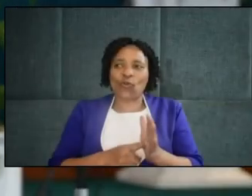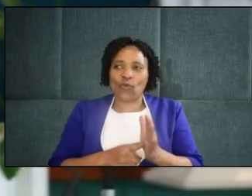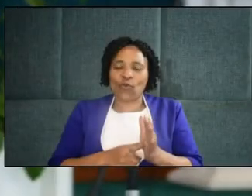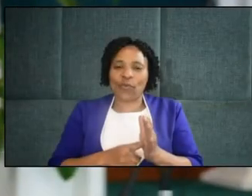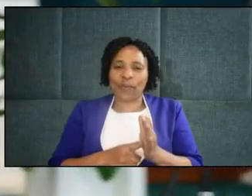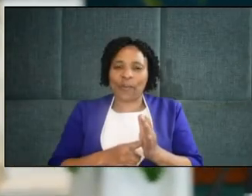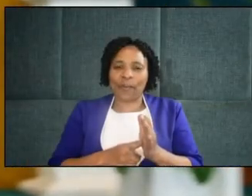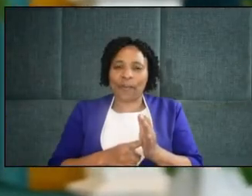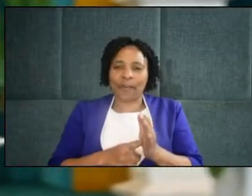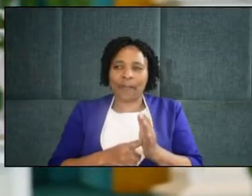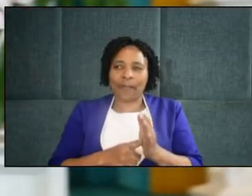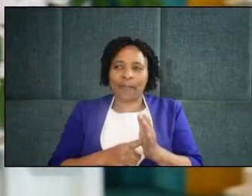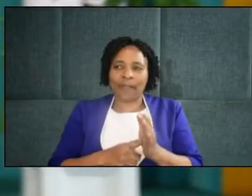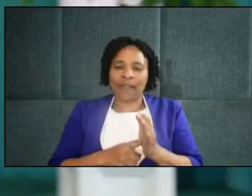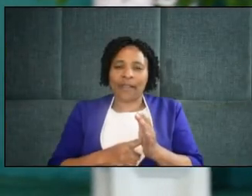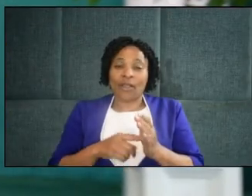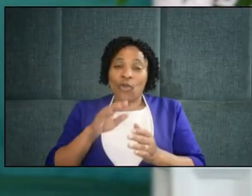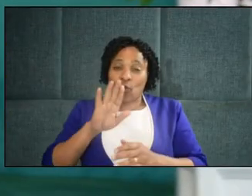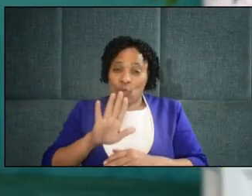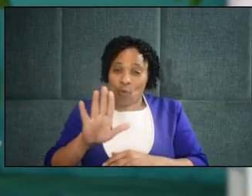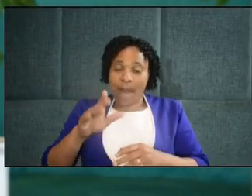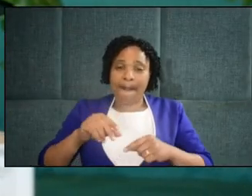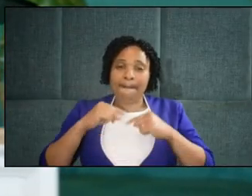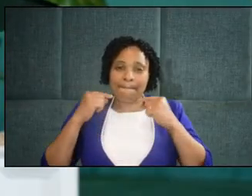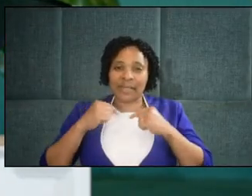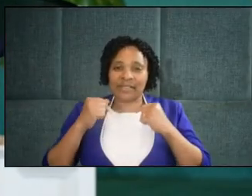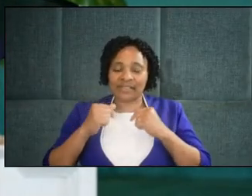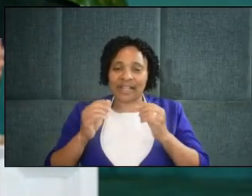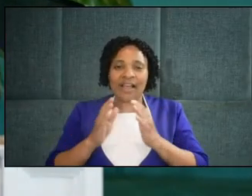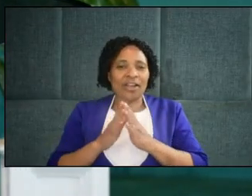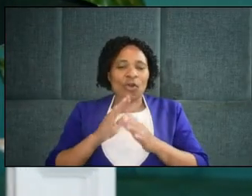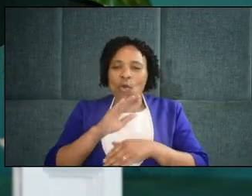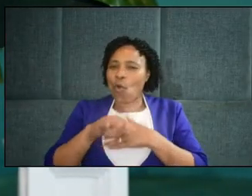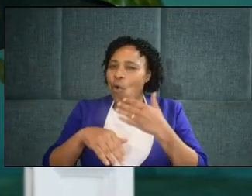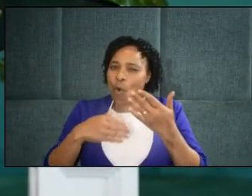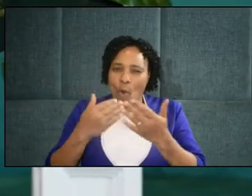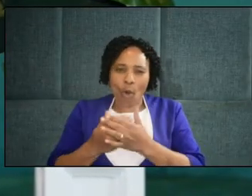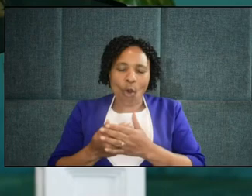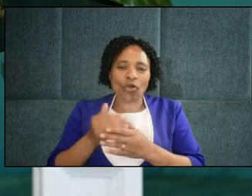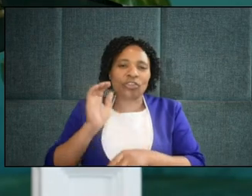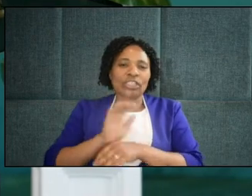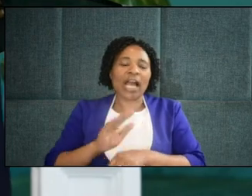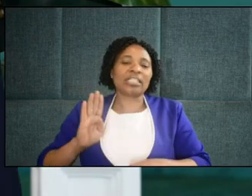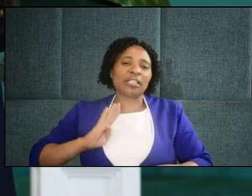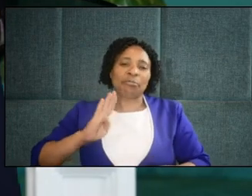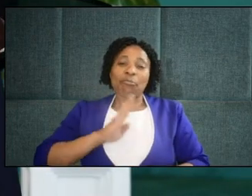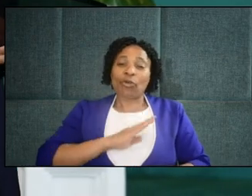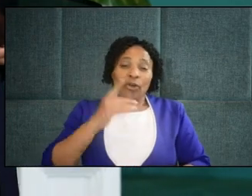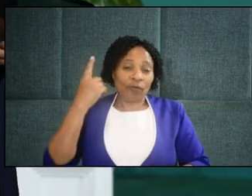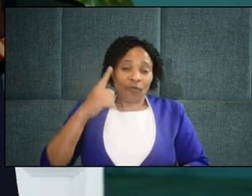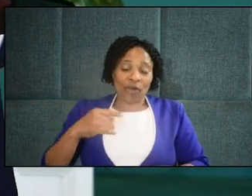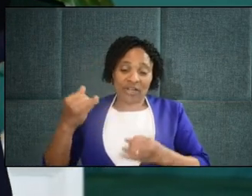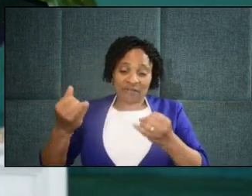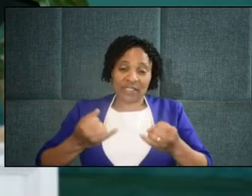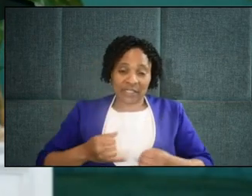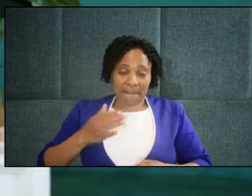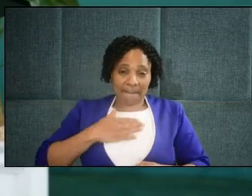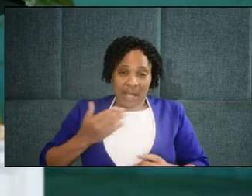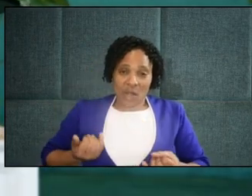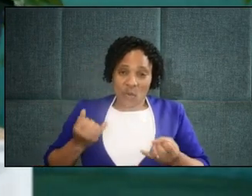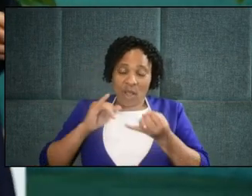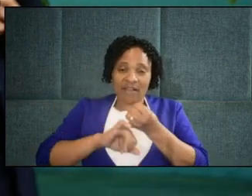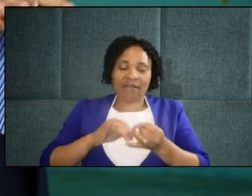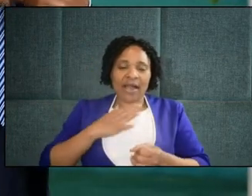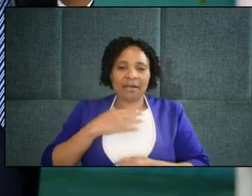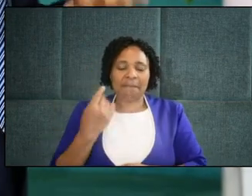I want to thank your pastor and the board of elders and the church board for the invitation for my wife and myself to